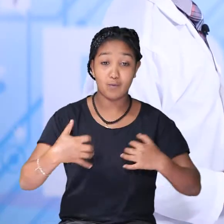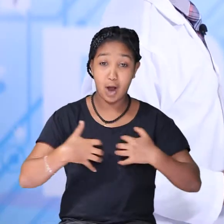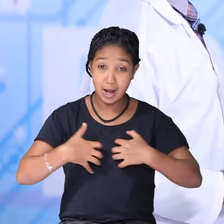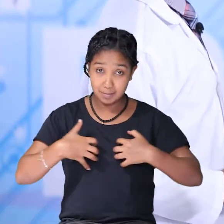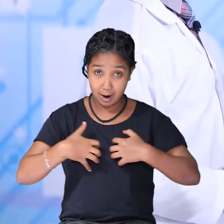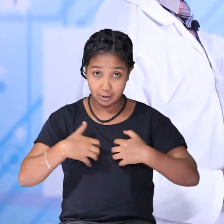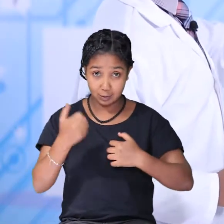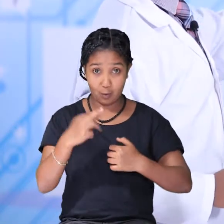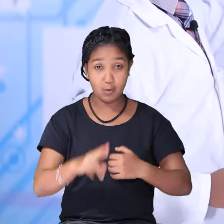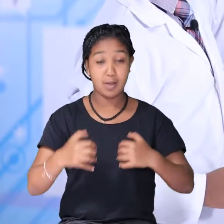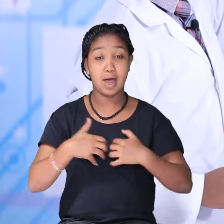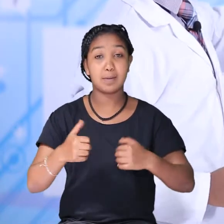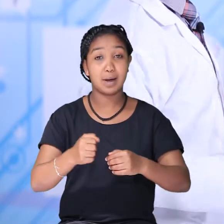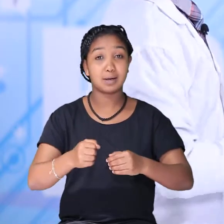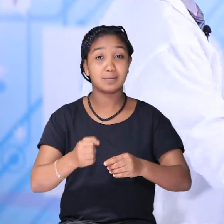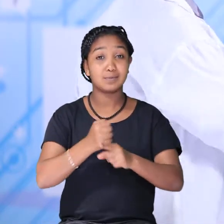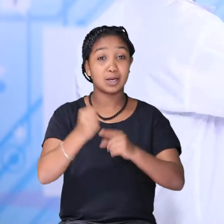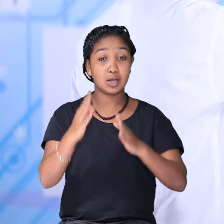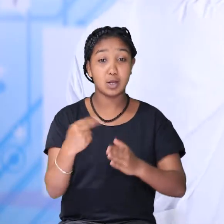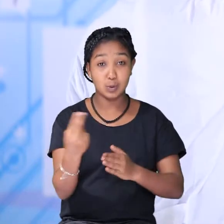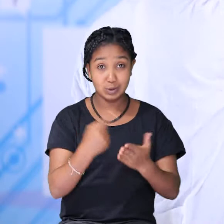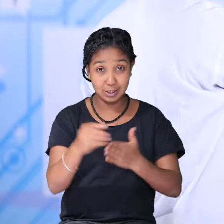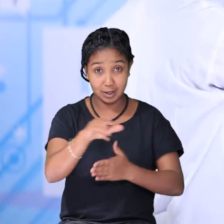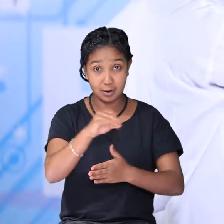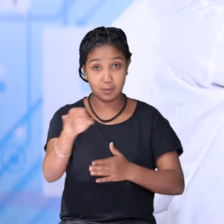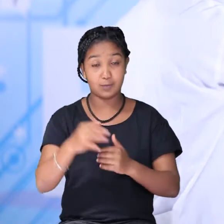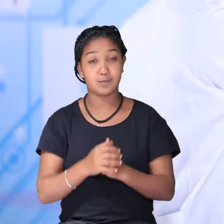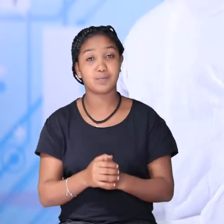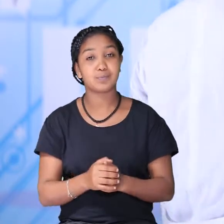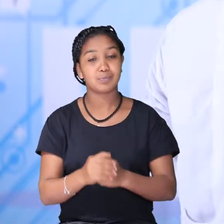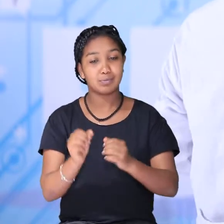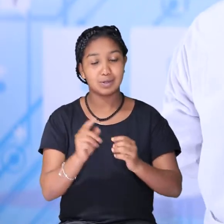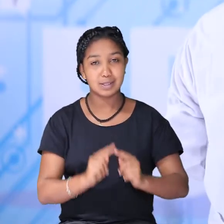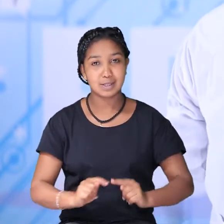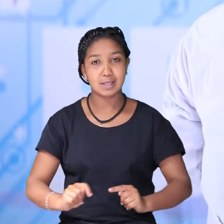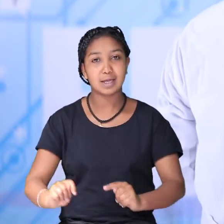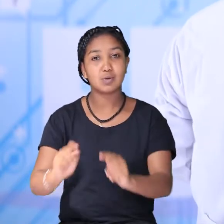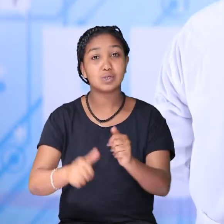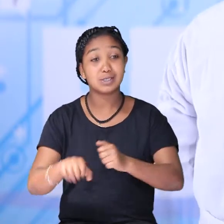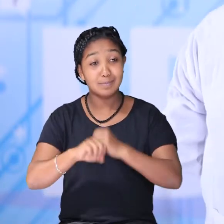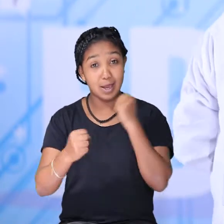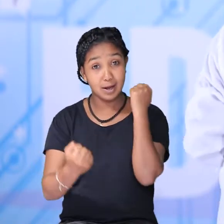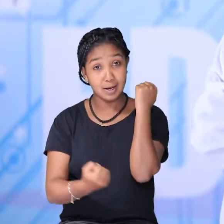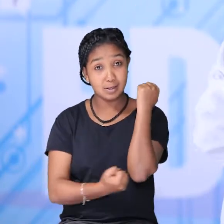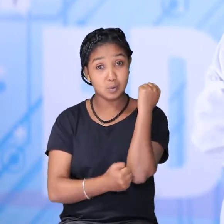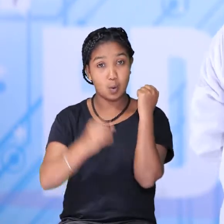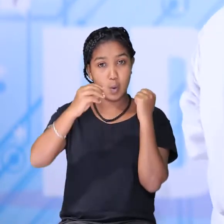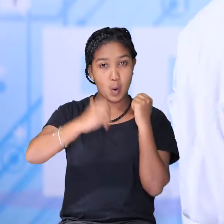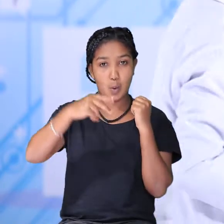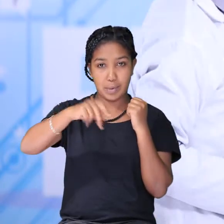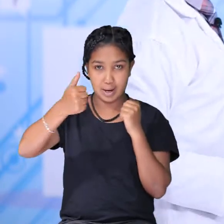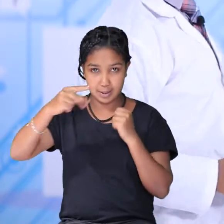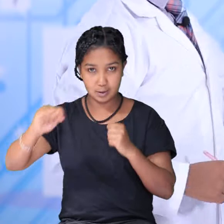animals, or animal trainers use such kind of technique which is based on operant